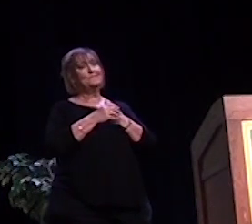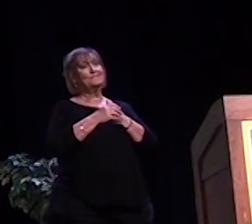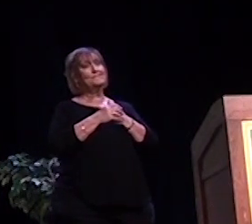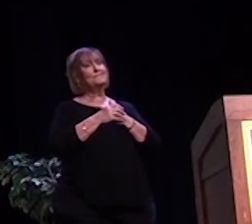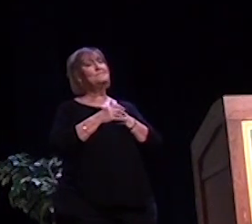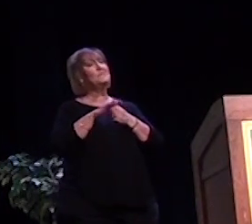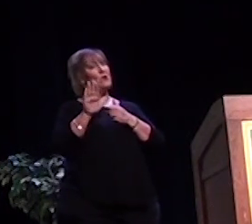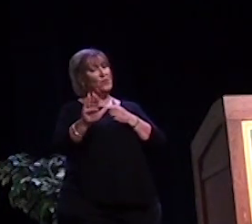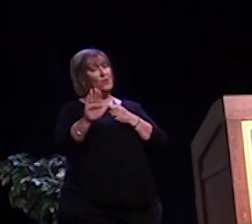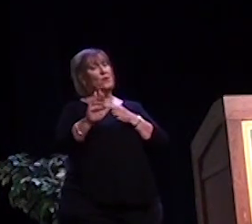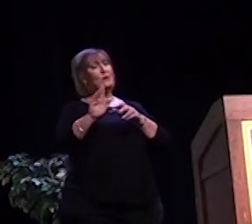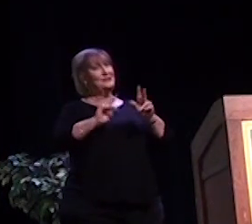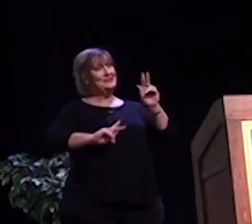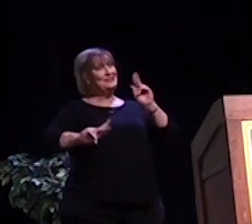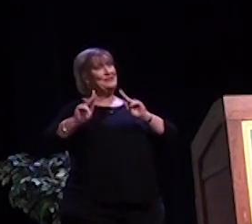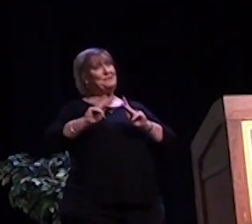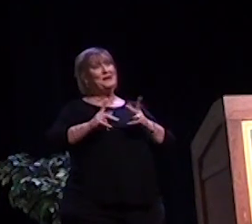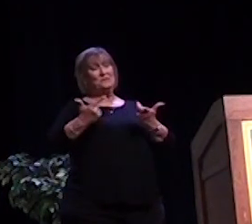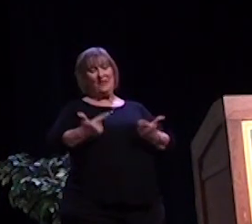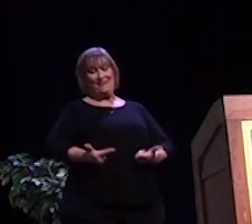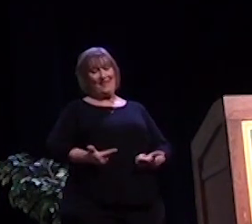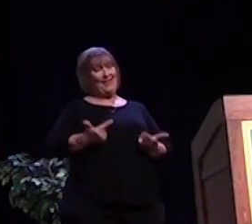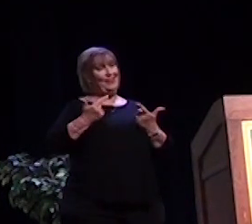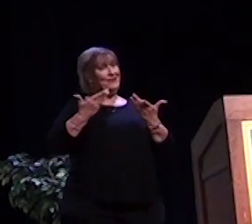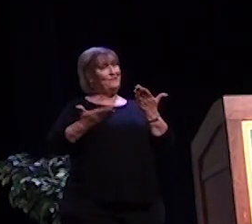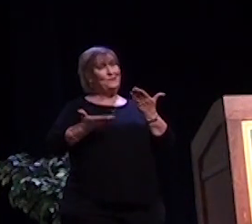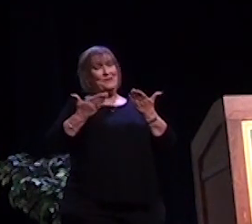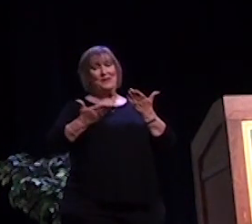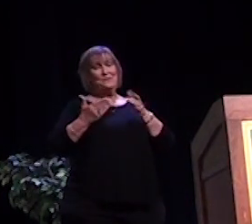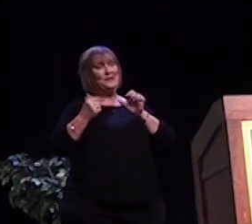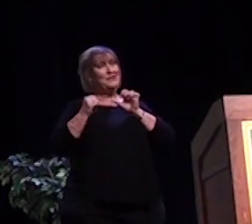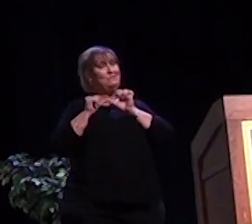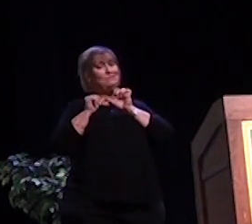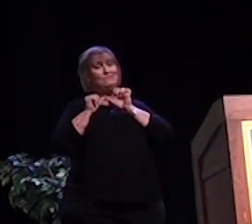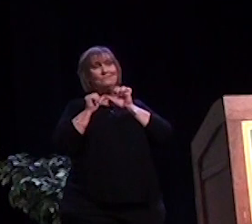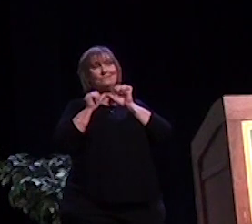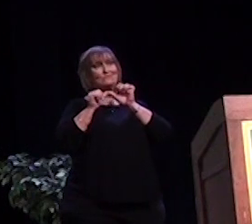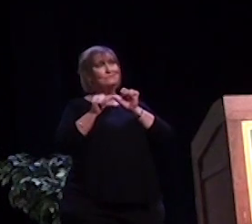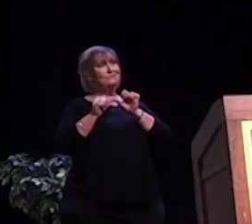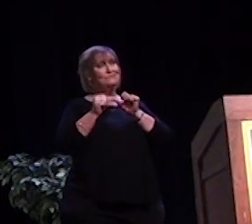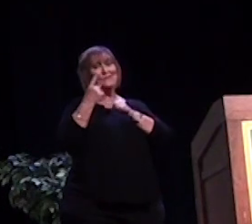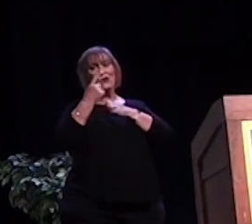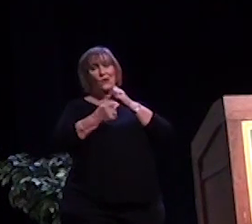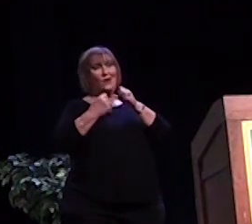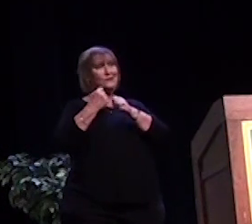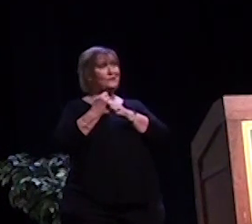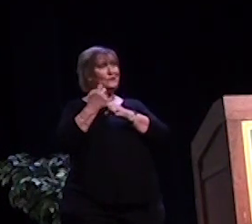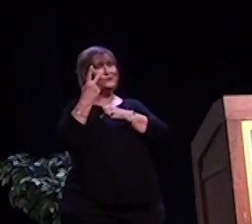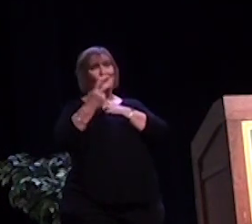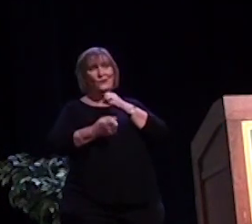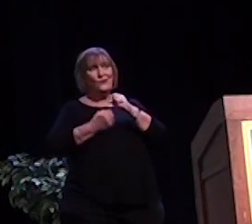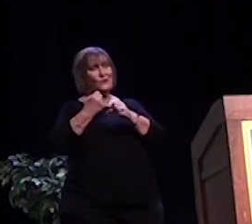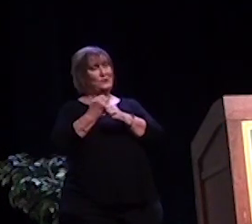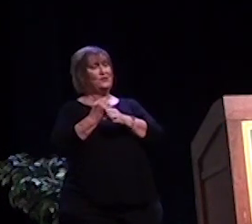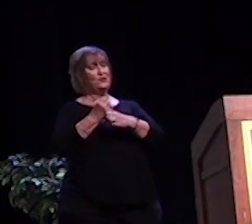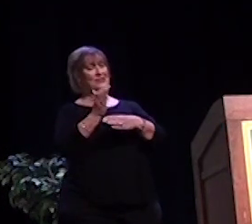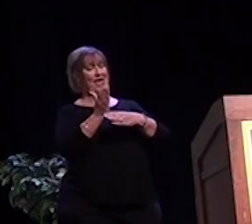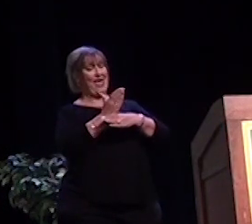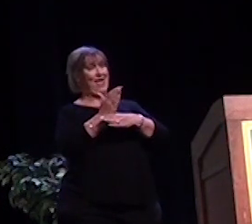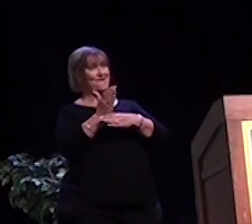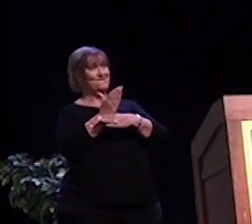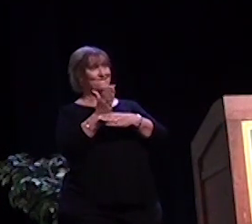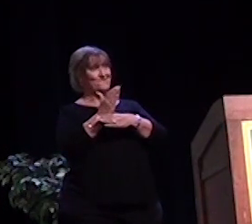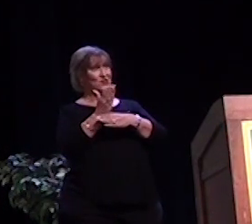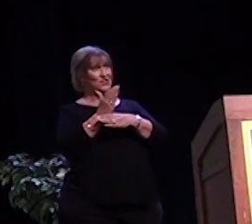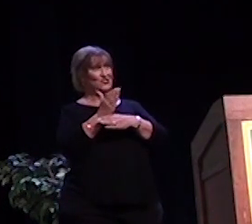they're individuals that have been living on the streets of San Antonio for more than our average for the people that are living on campus, which